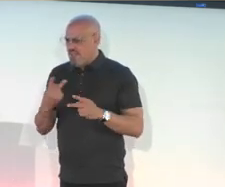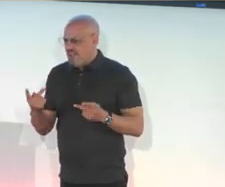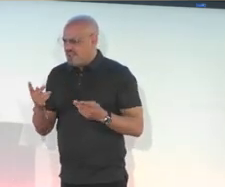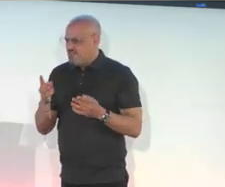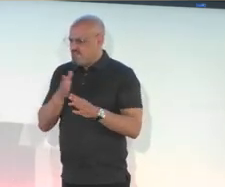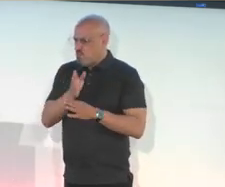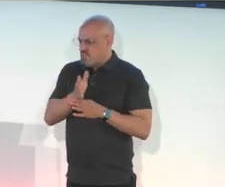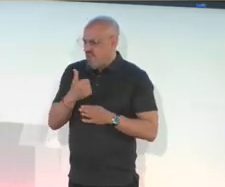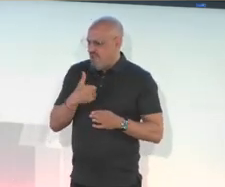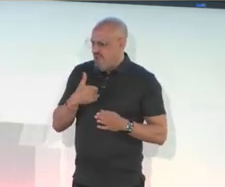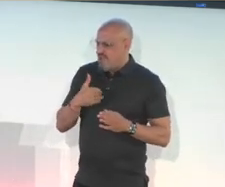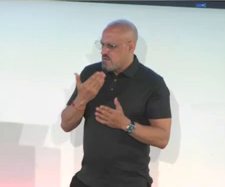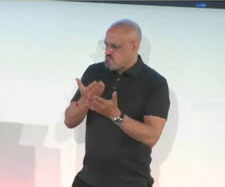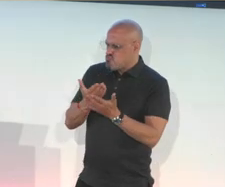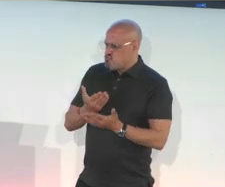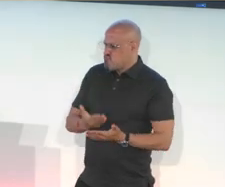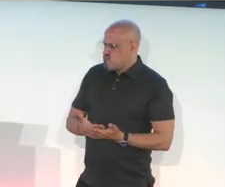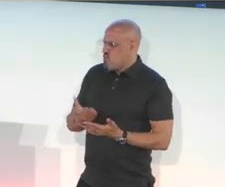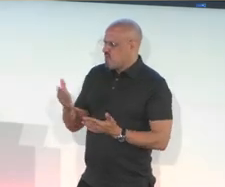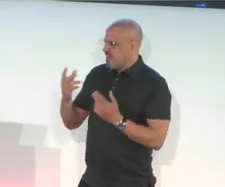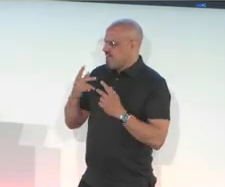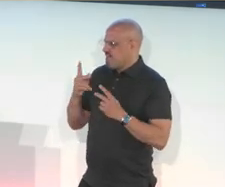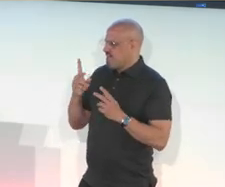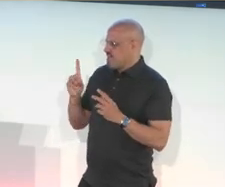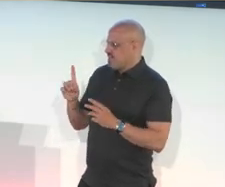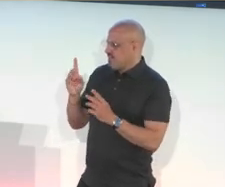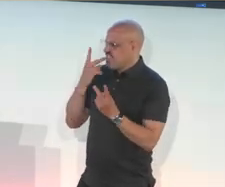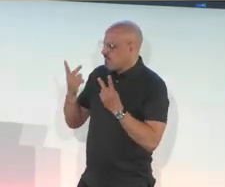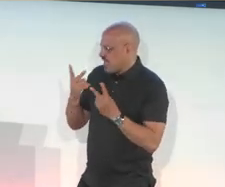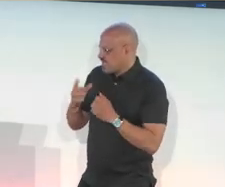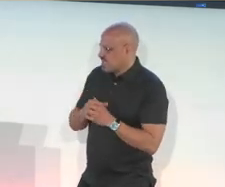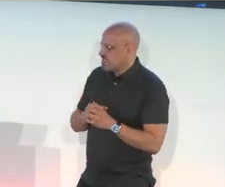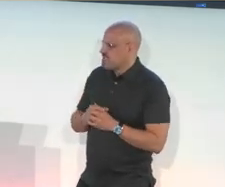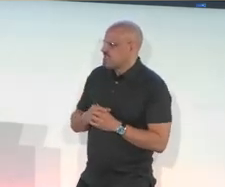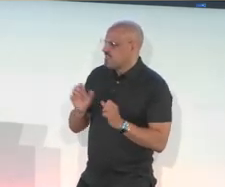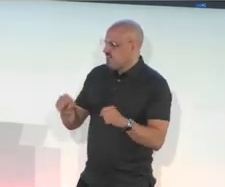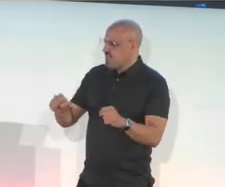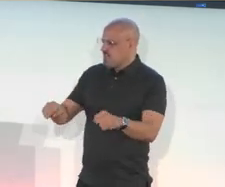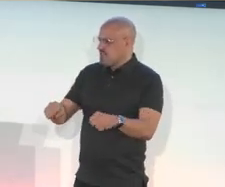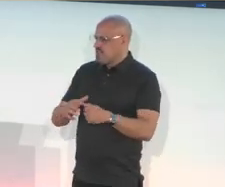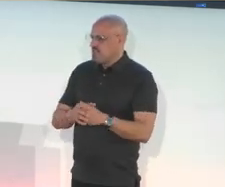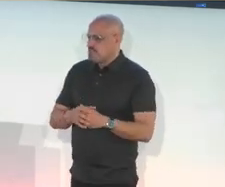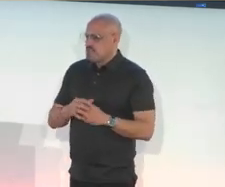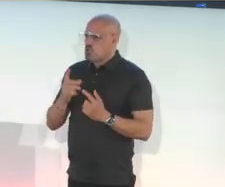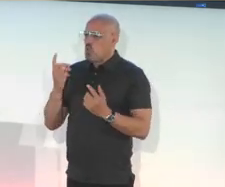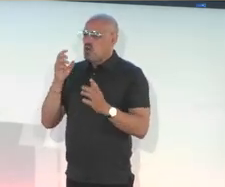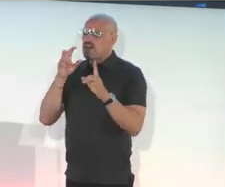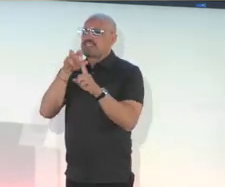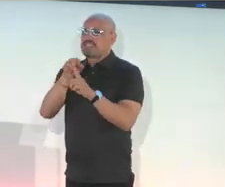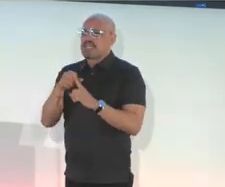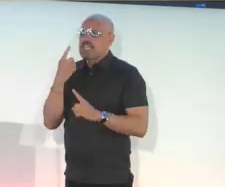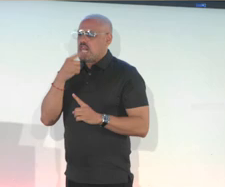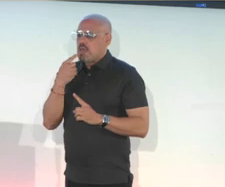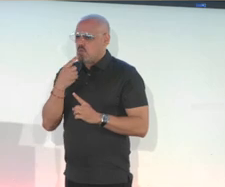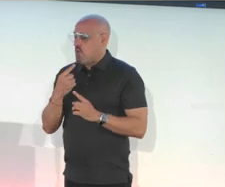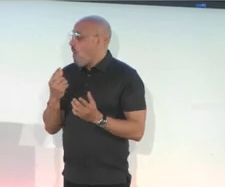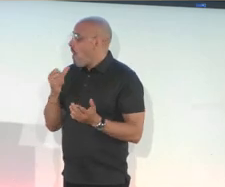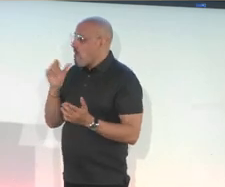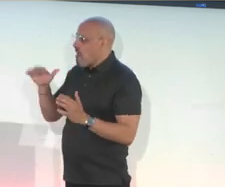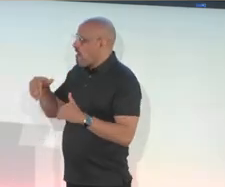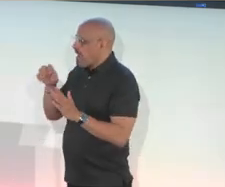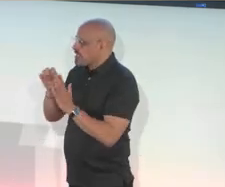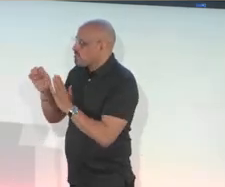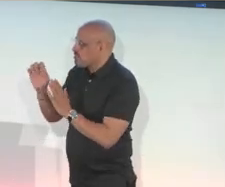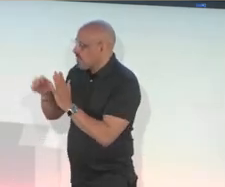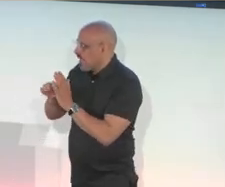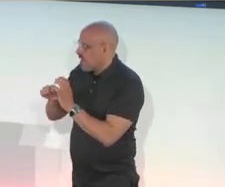computing that proves sort of the feasibility. So of detecting lip movements. Yeah. Oh, I haven't explored that actually.